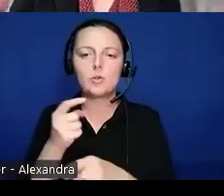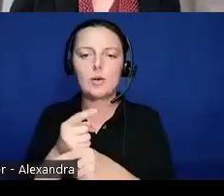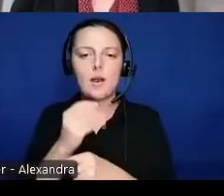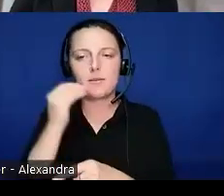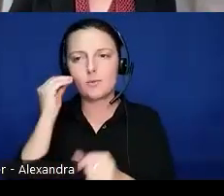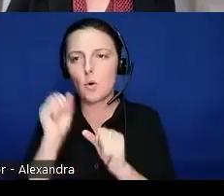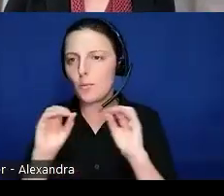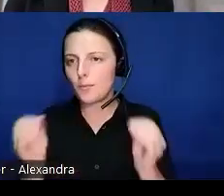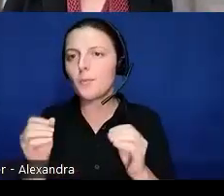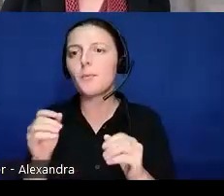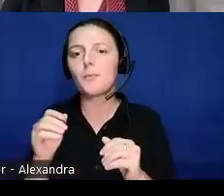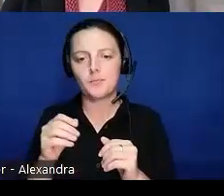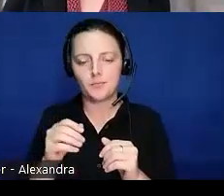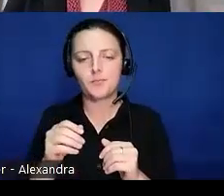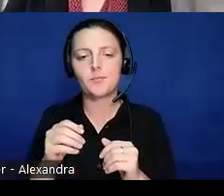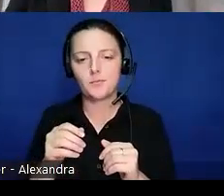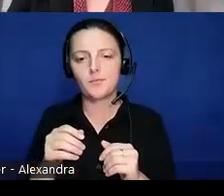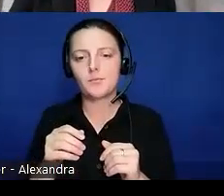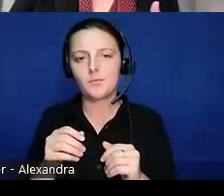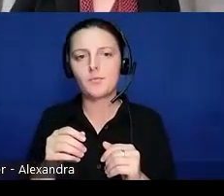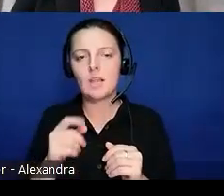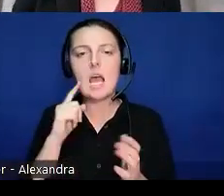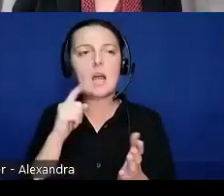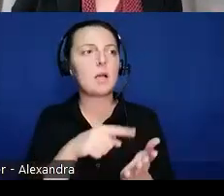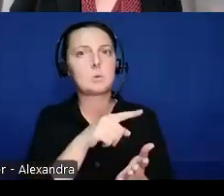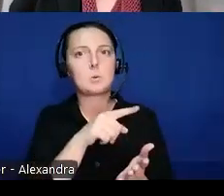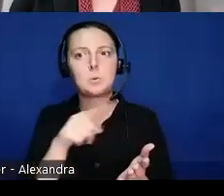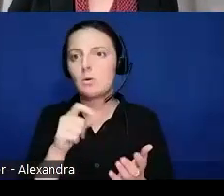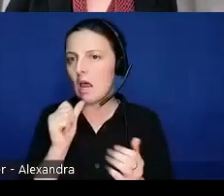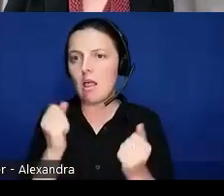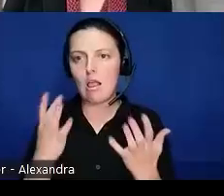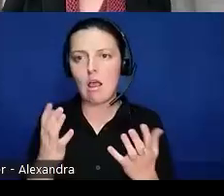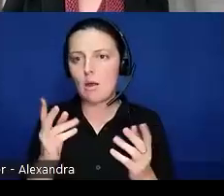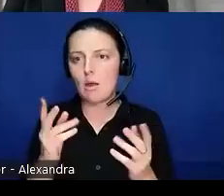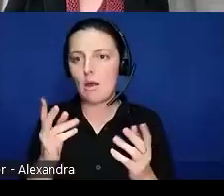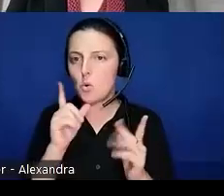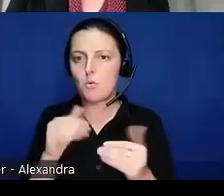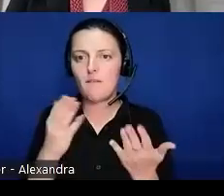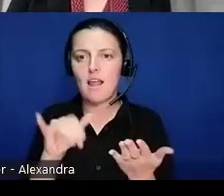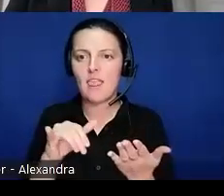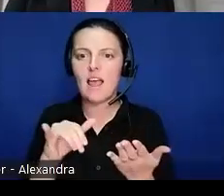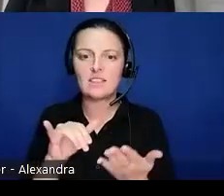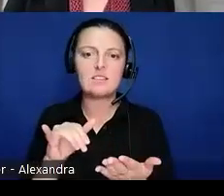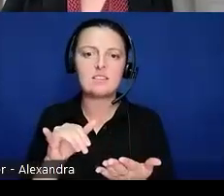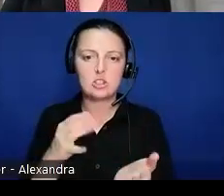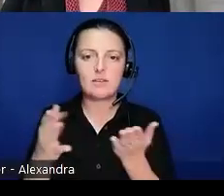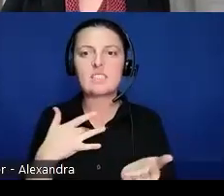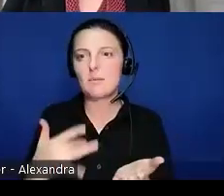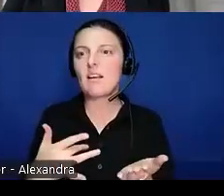group of providers actually providing that service. It was mostly primary care people doing street medicine. And so there's this really